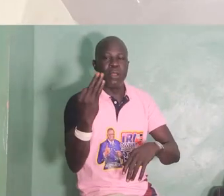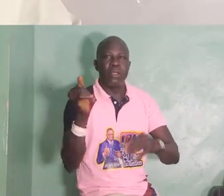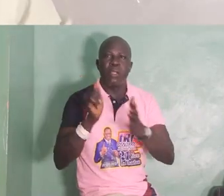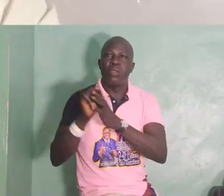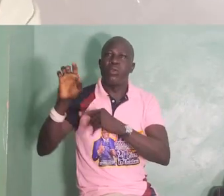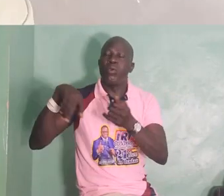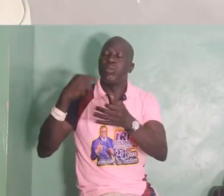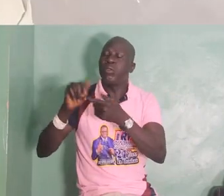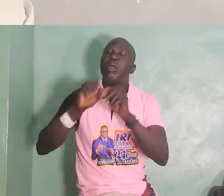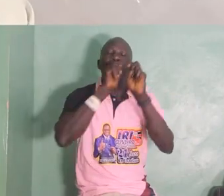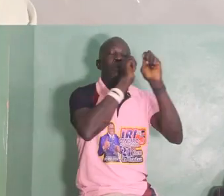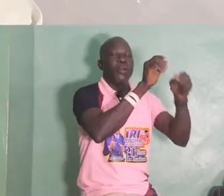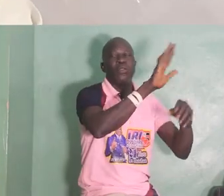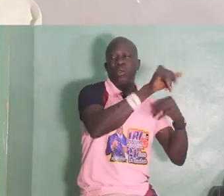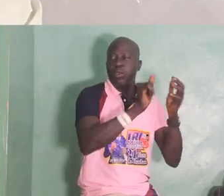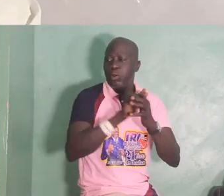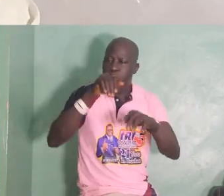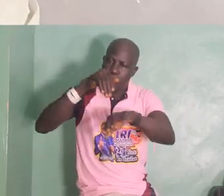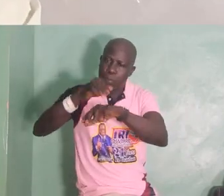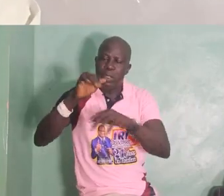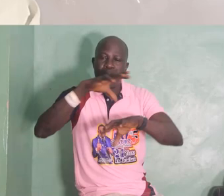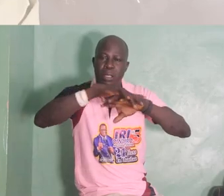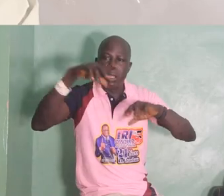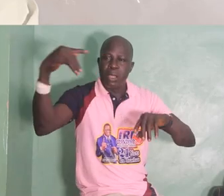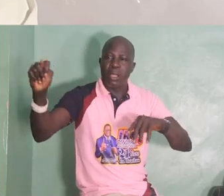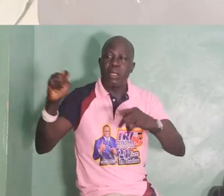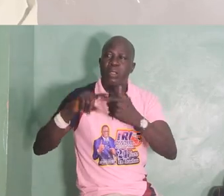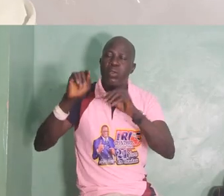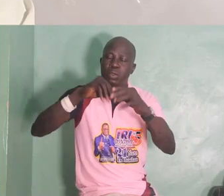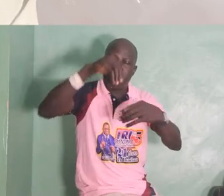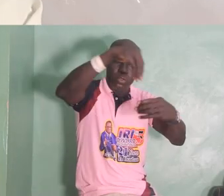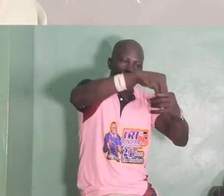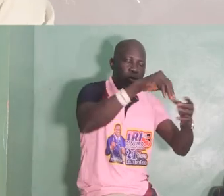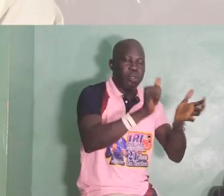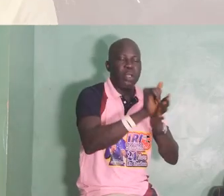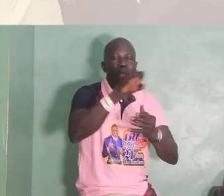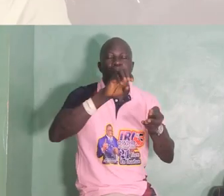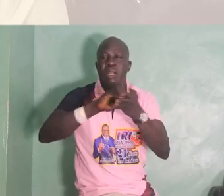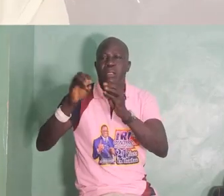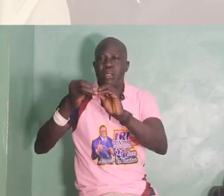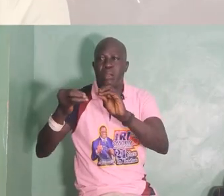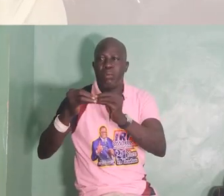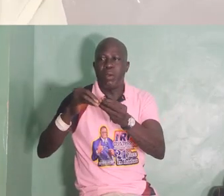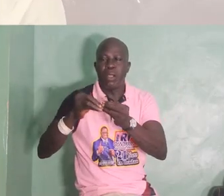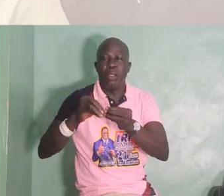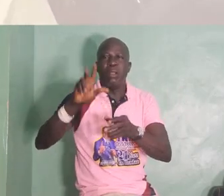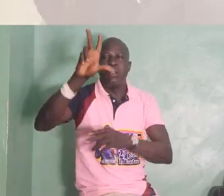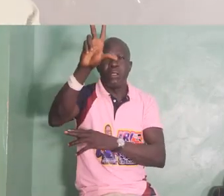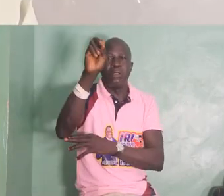bala si wa si dano aye yesu bo koni pe